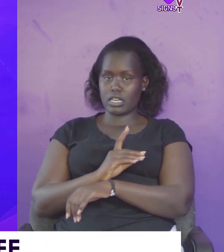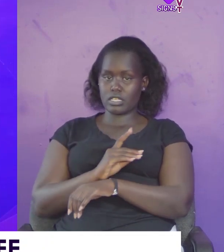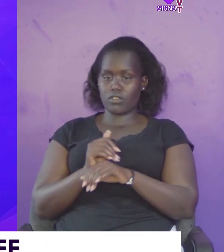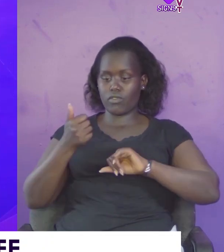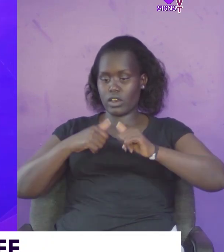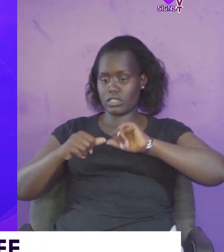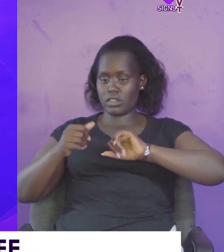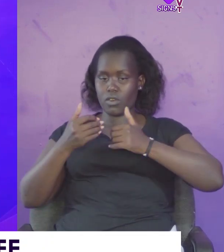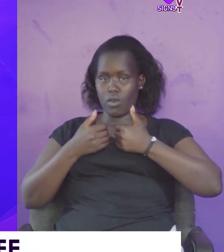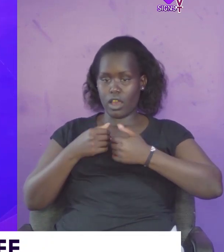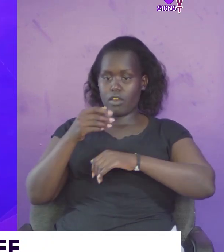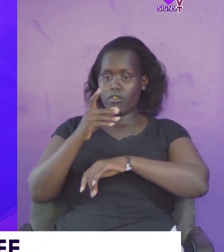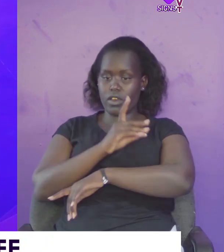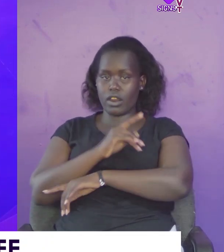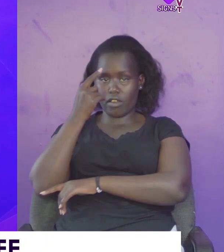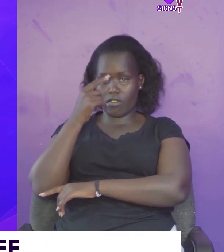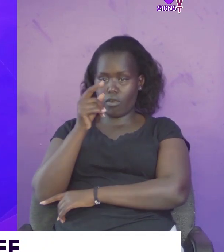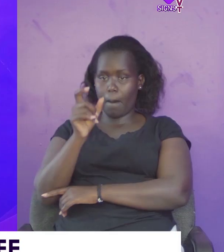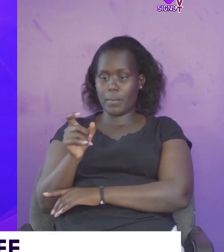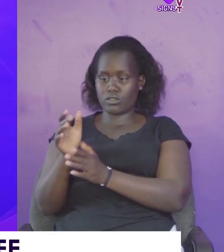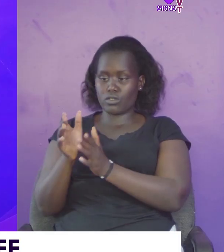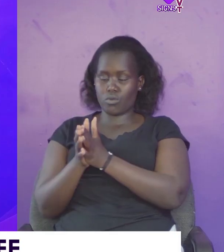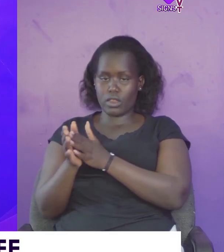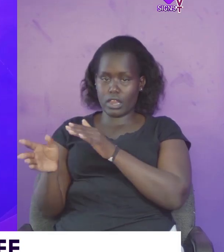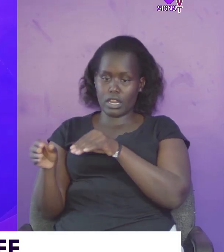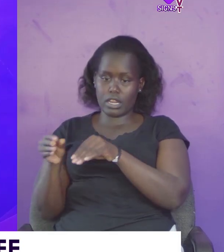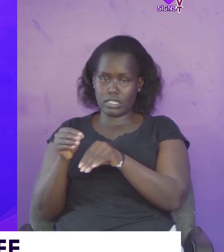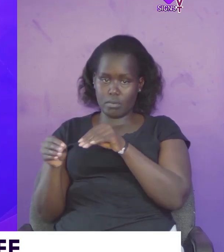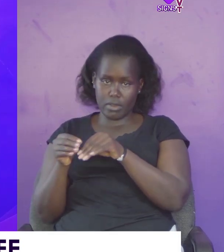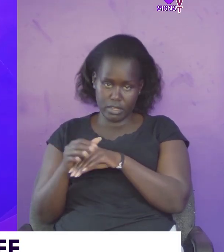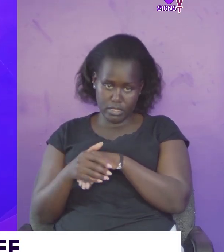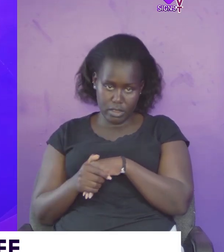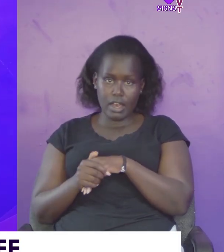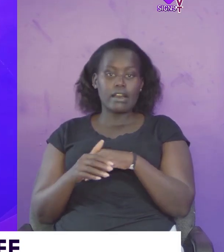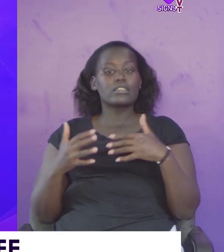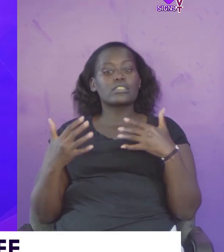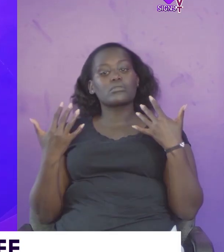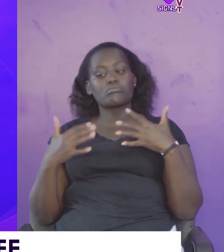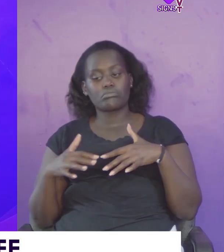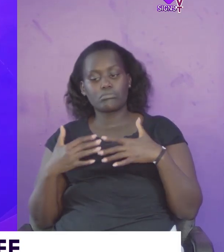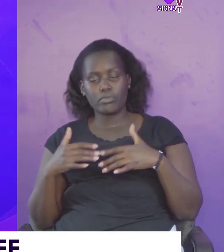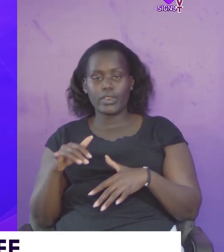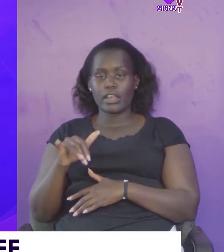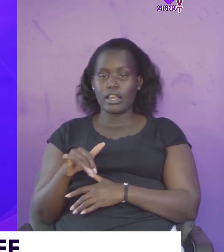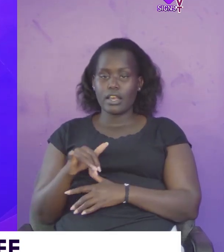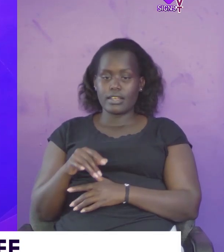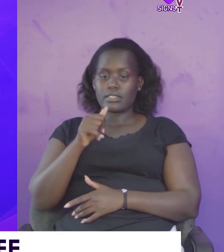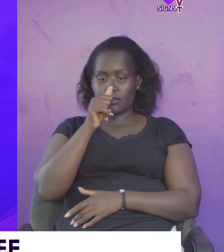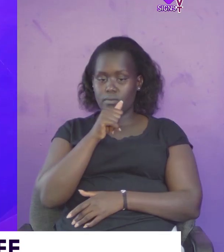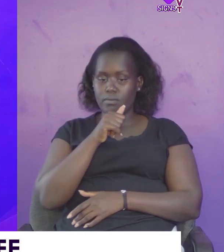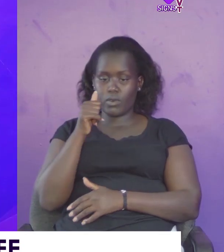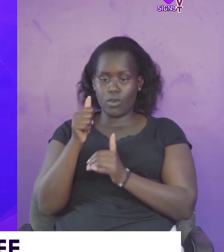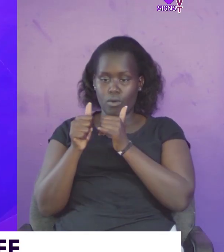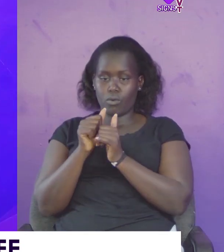day for persons with disabilities. Yeah. That is 3rd December. It is amazing that this is a secret that